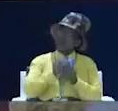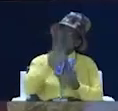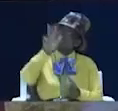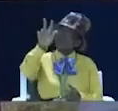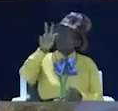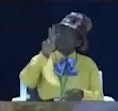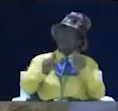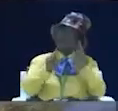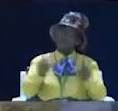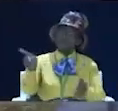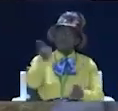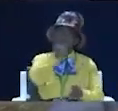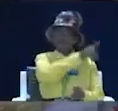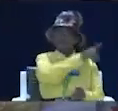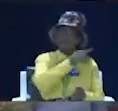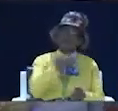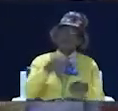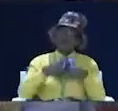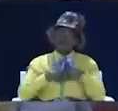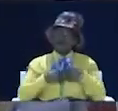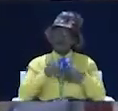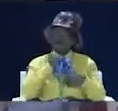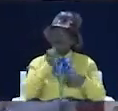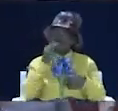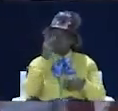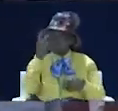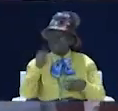them and say Happy New Year.